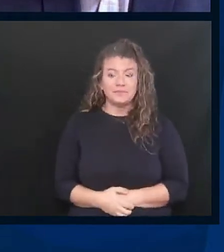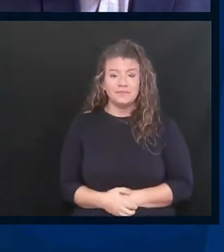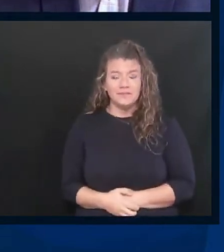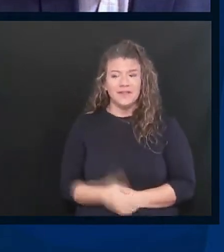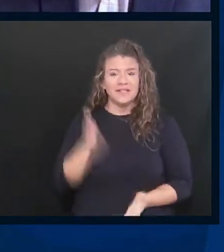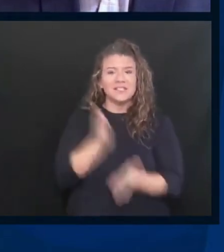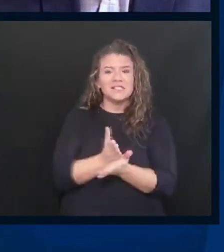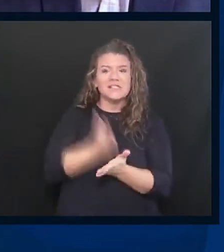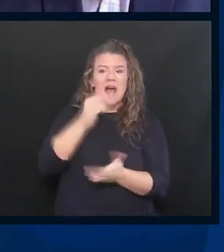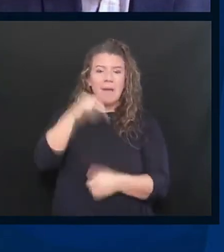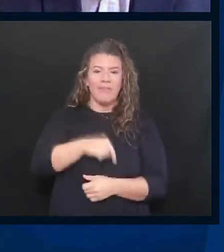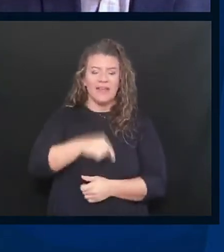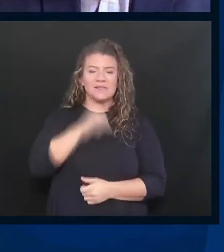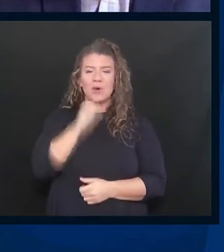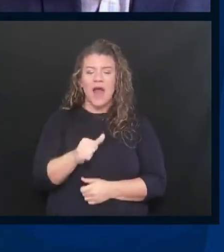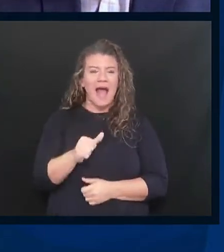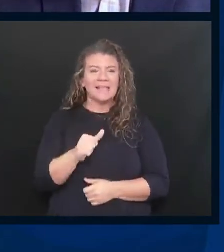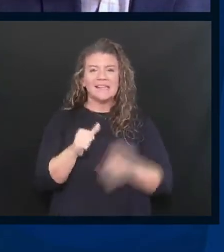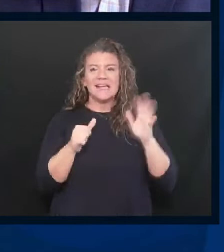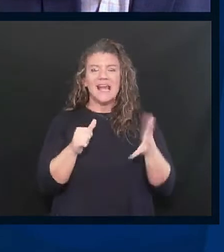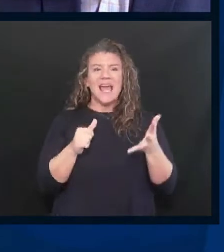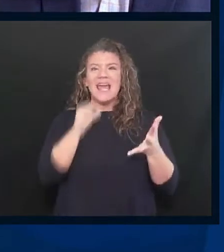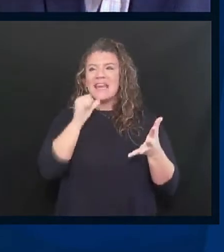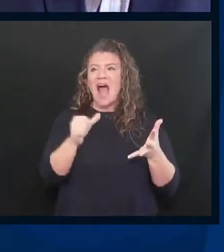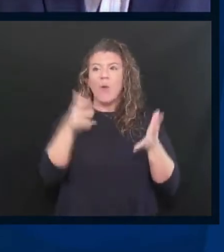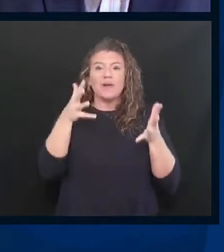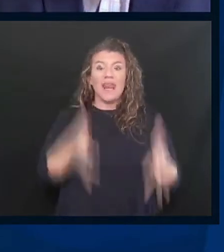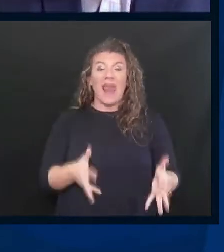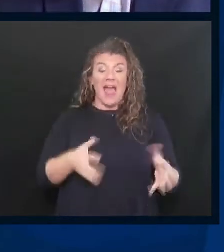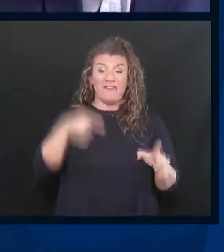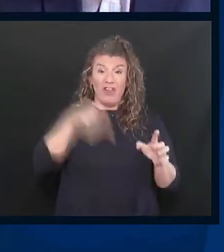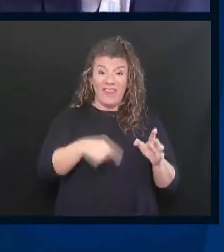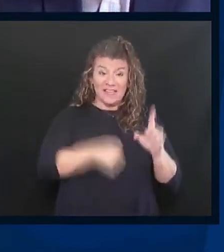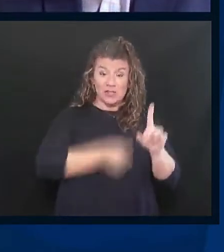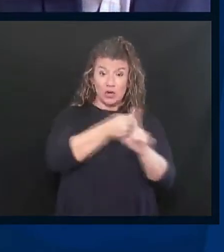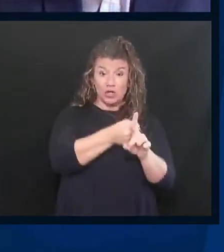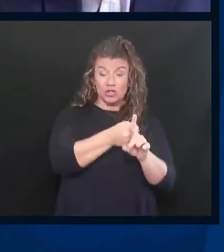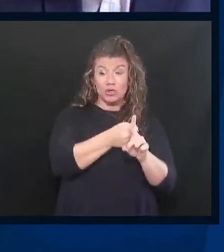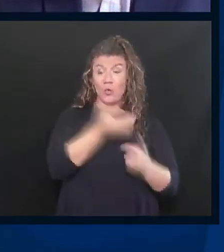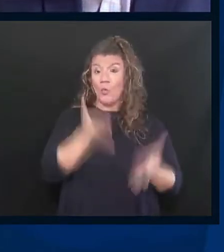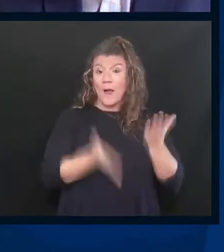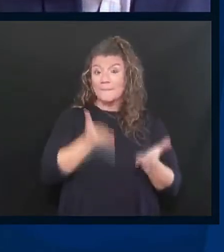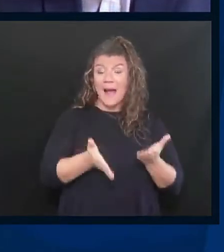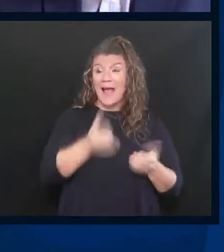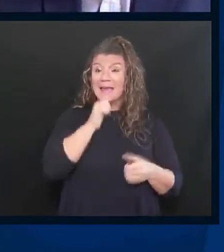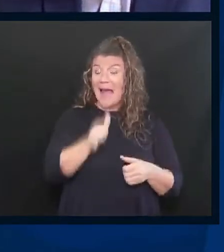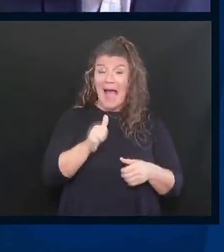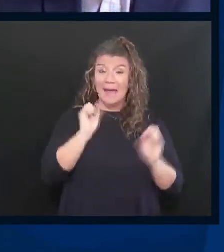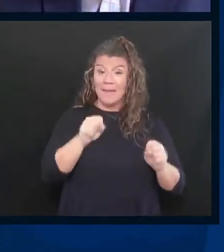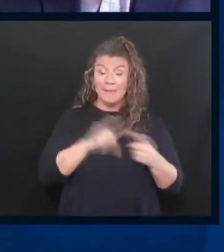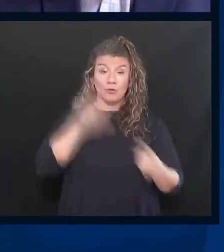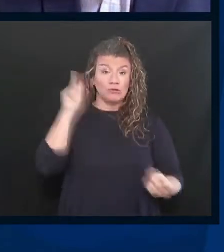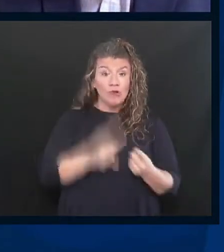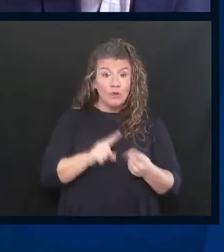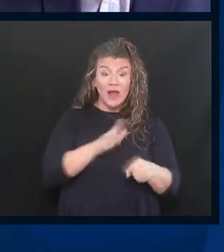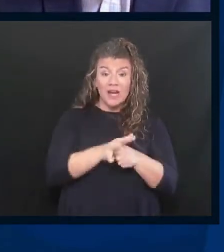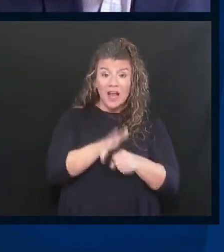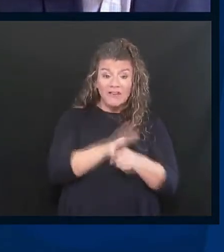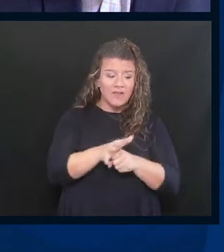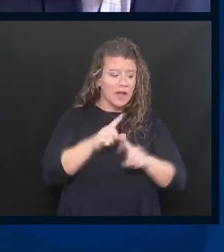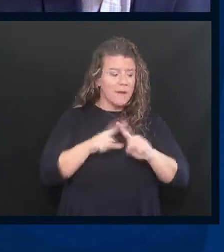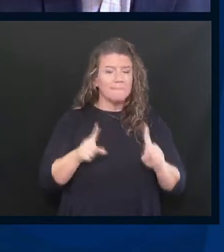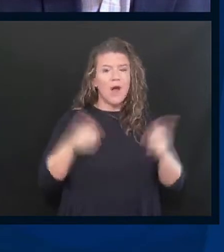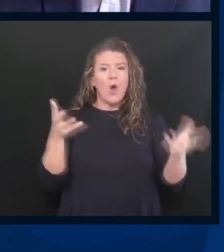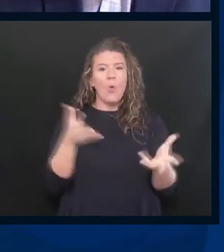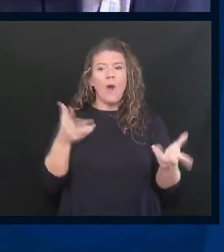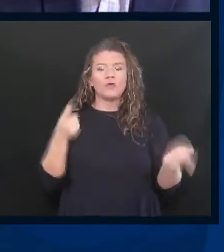this for not just what's left of this surge, which we may not be able to slow down significantly, but what's